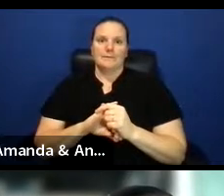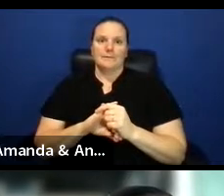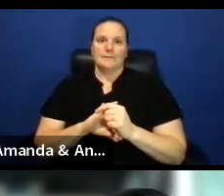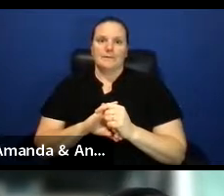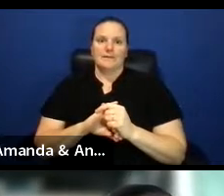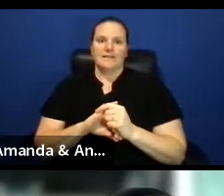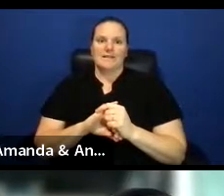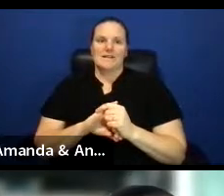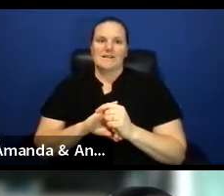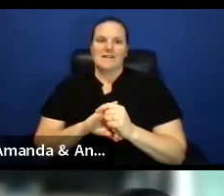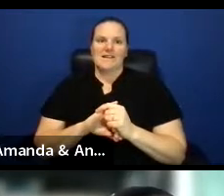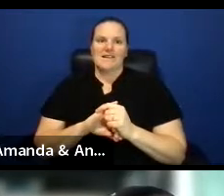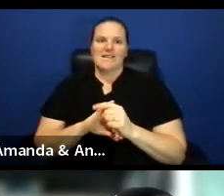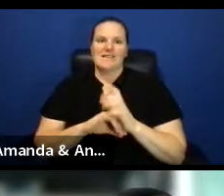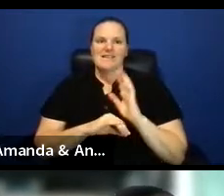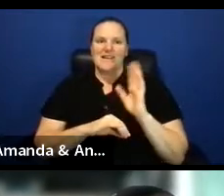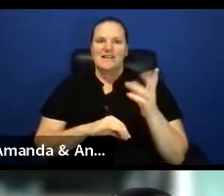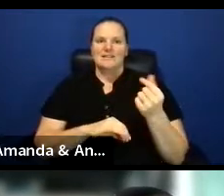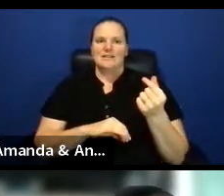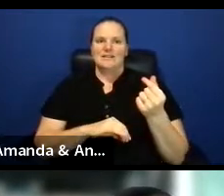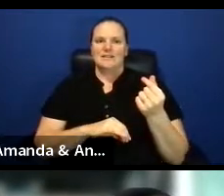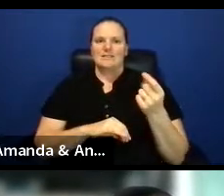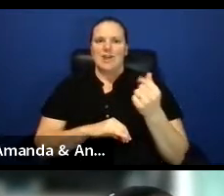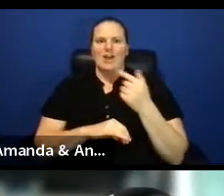comment. hello. Yeah. Thank you.